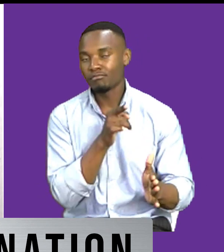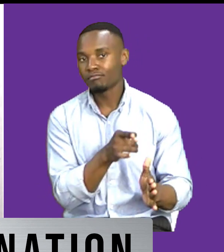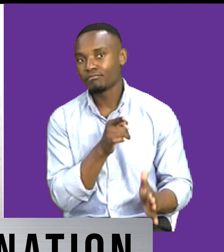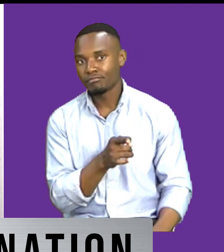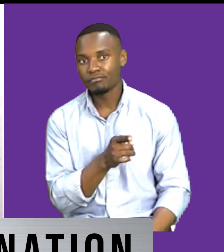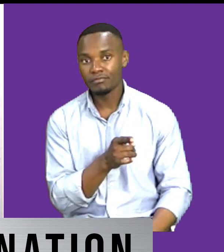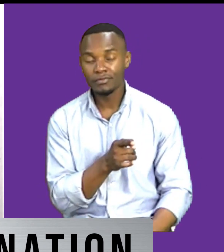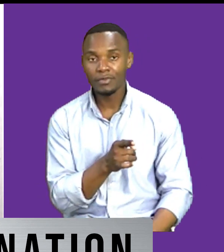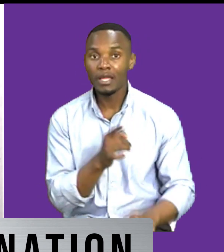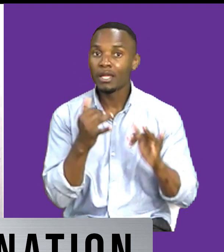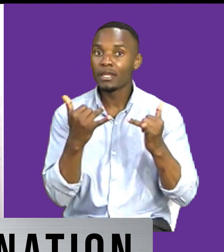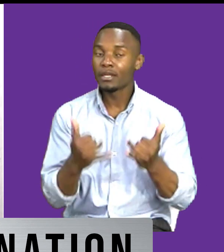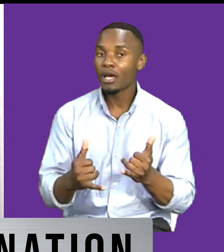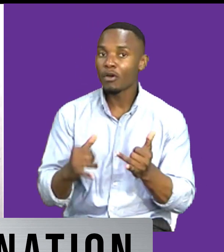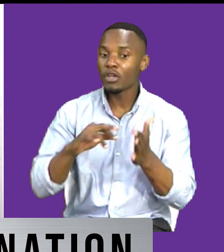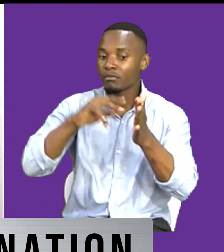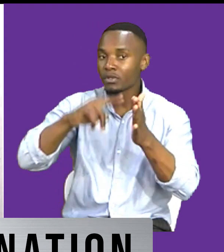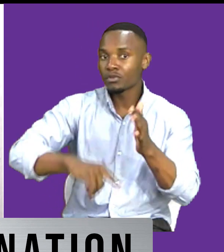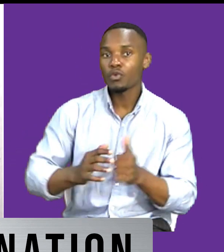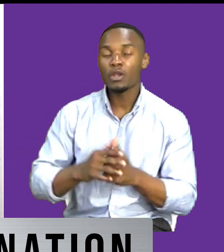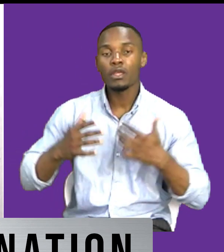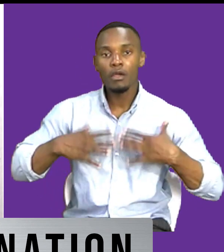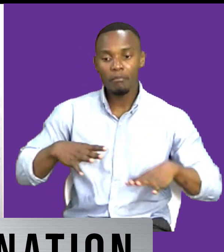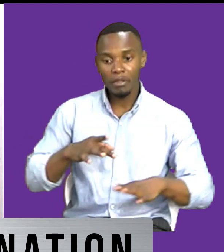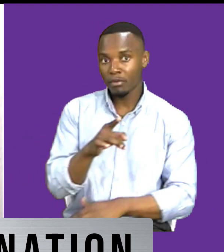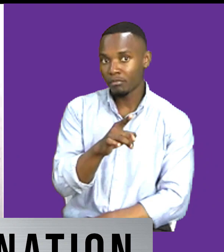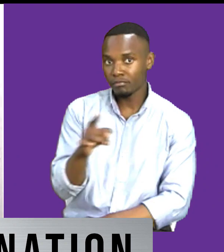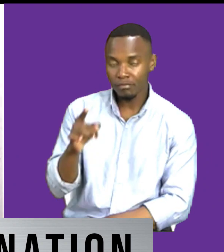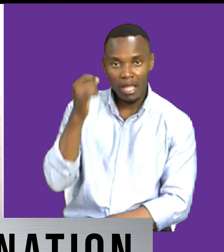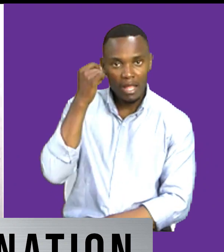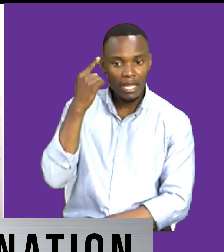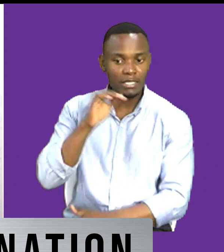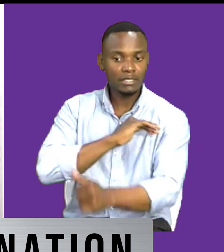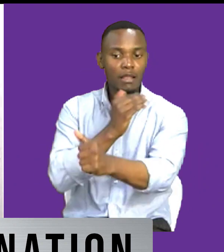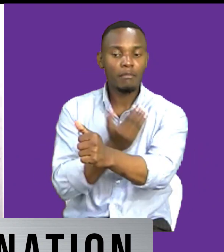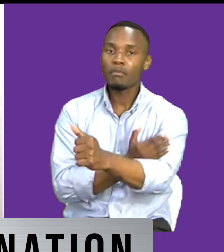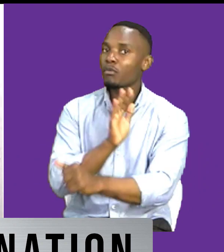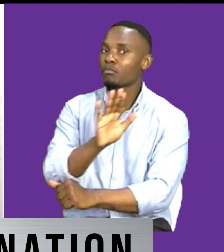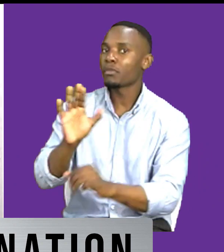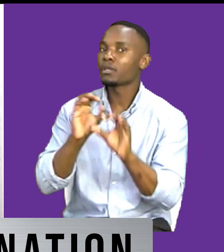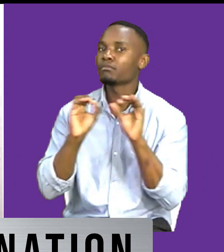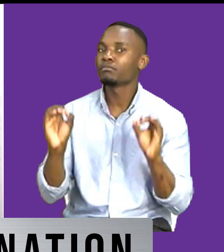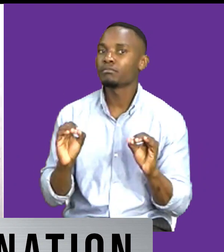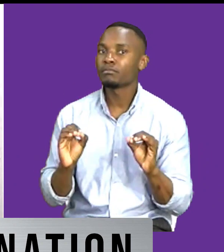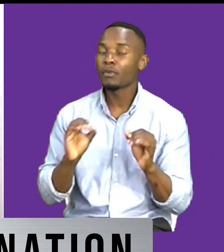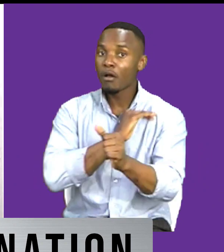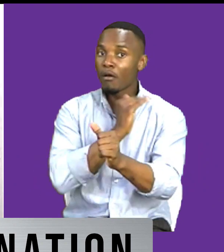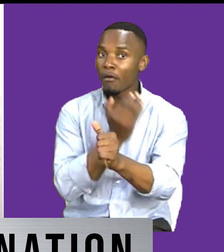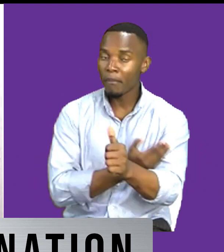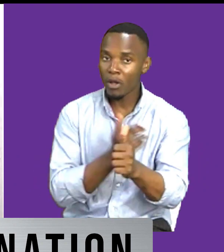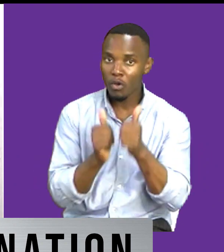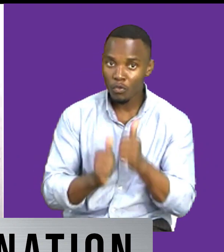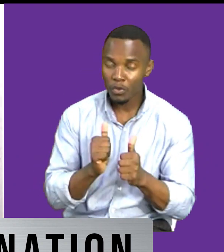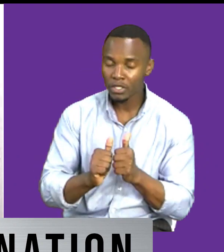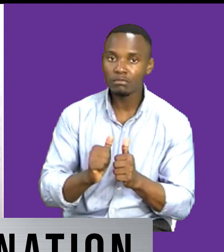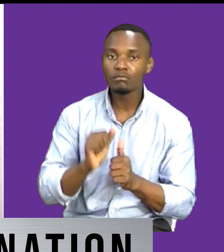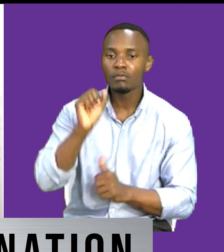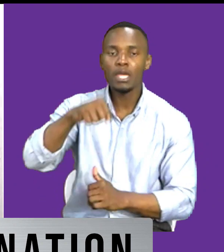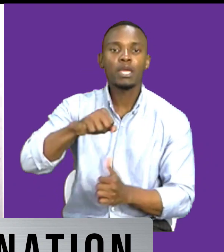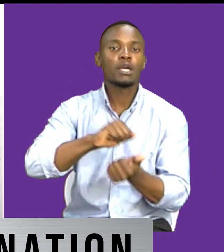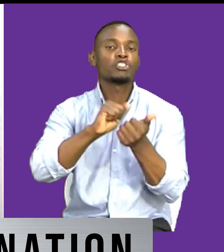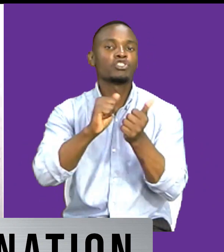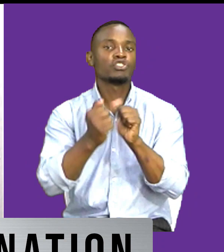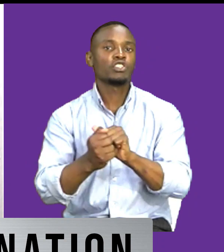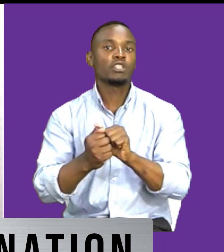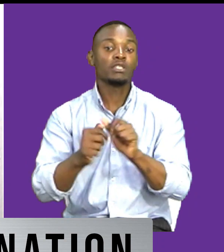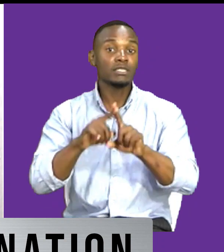are facing is that people don't understand that power they have. The power that they can actually change. The power that they can basically, even now when